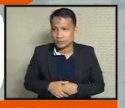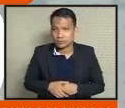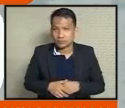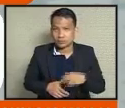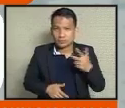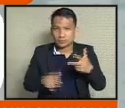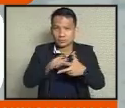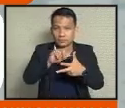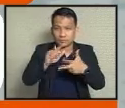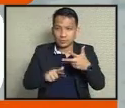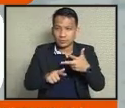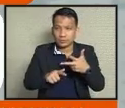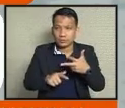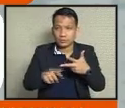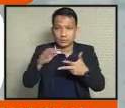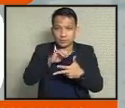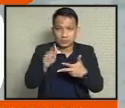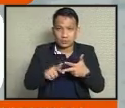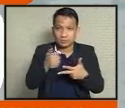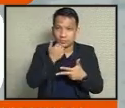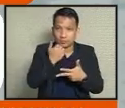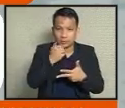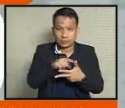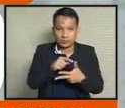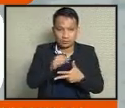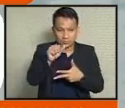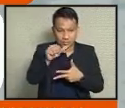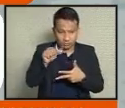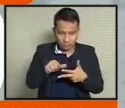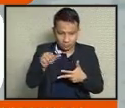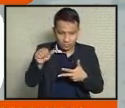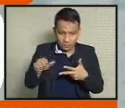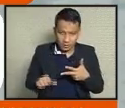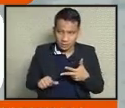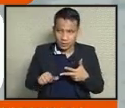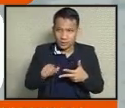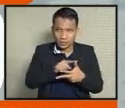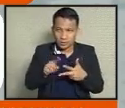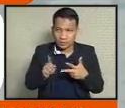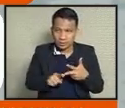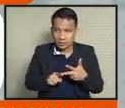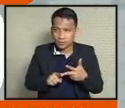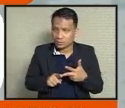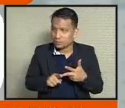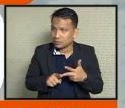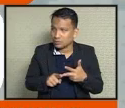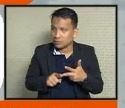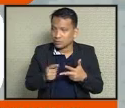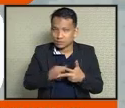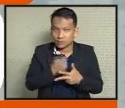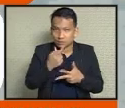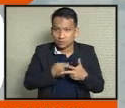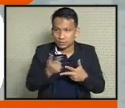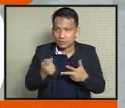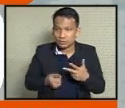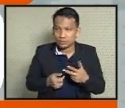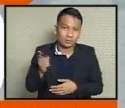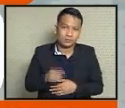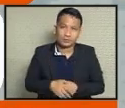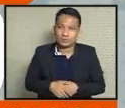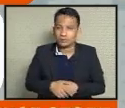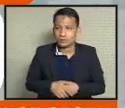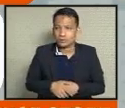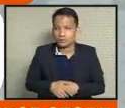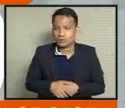strikes? Di ba? Three strikes, you're out. So yung tatlo pong post nyo ngayon, tatlong strike po yan at mati-takedown yung YouTube mo account. Sayang,